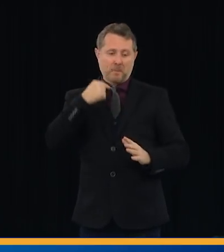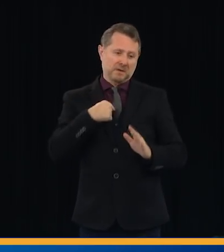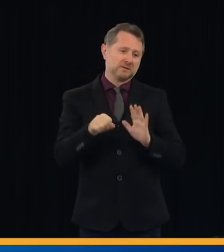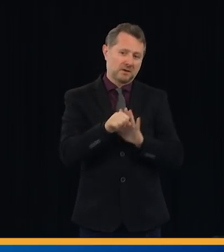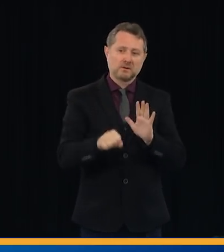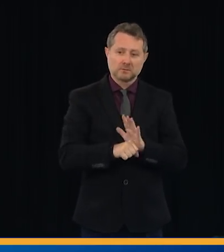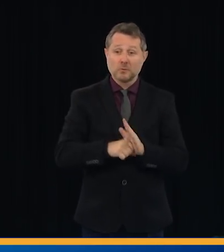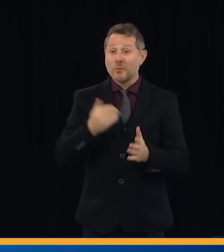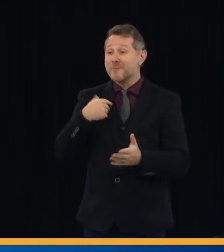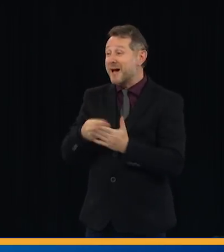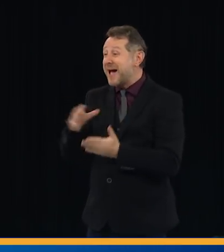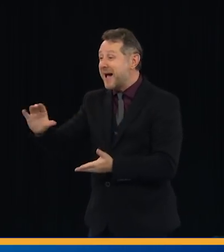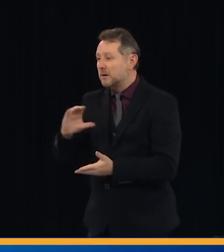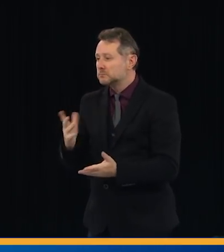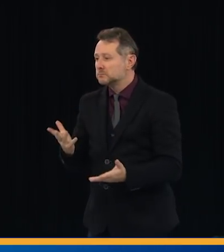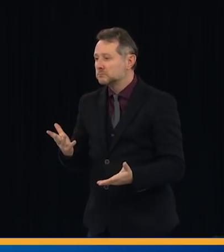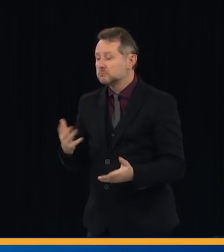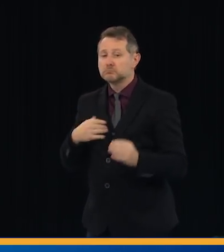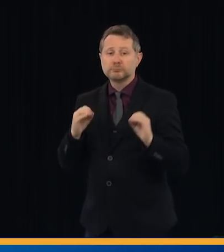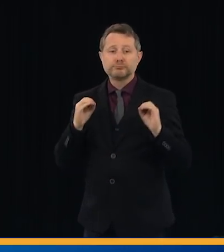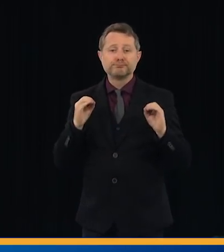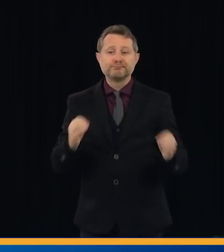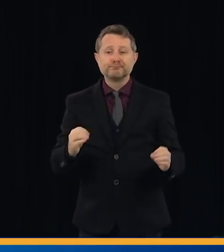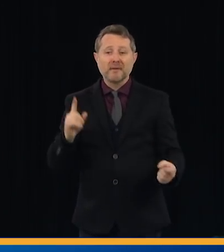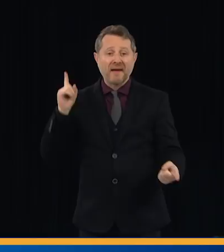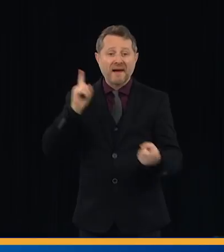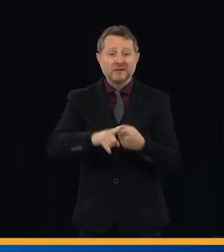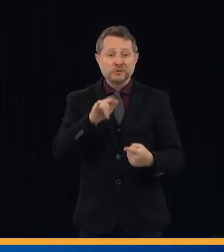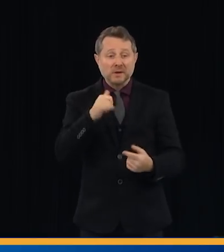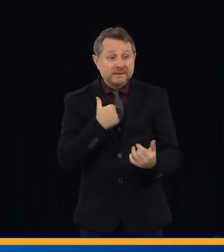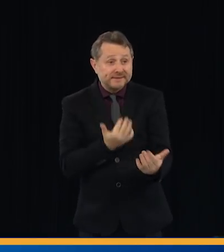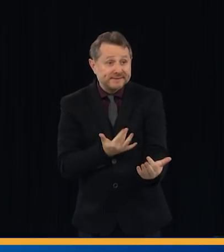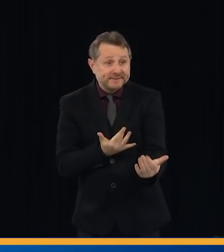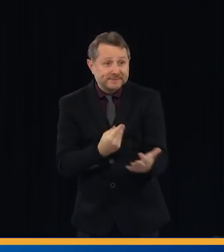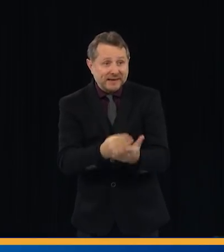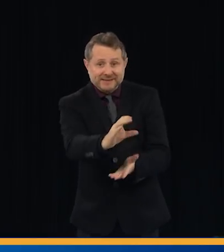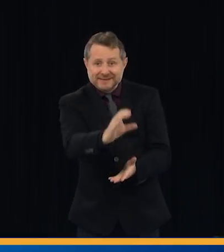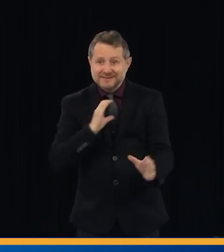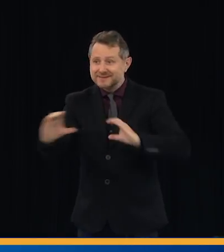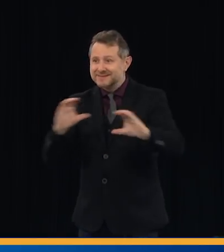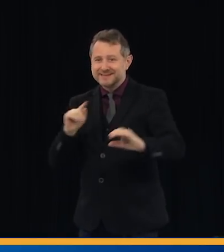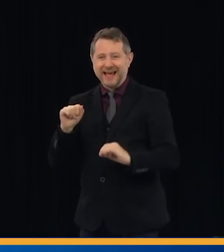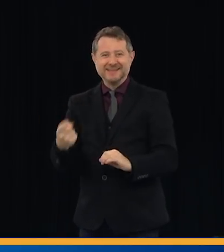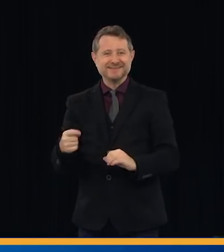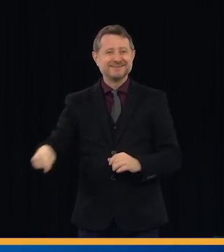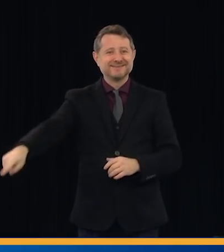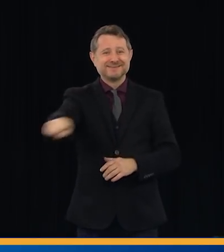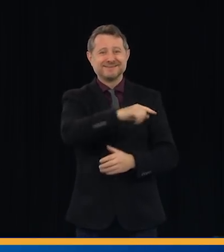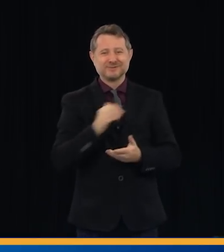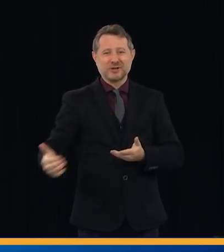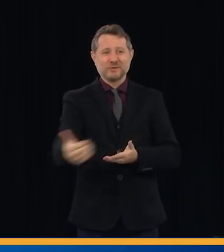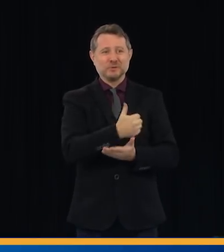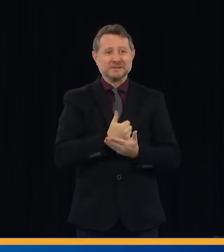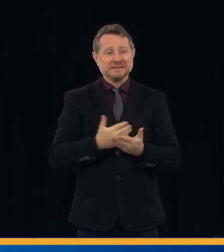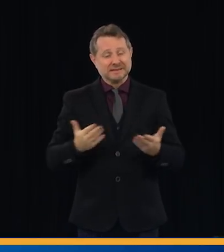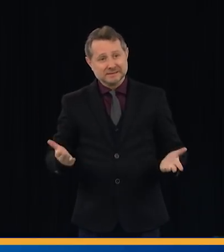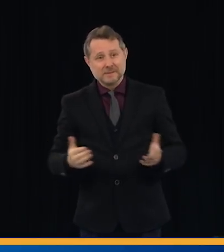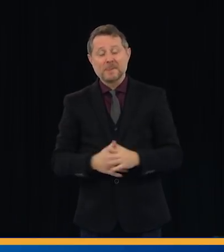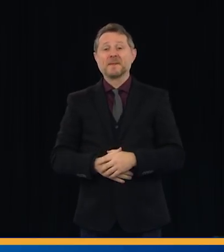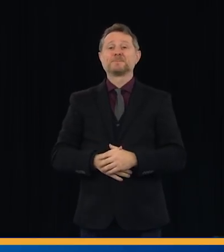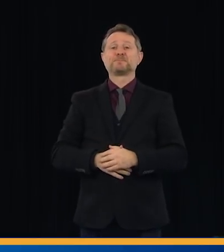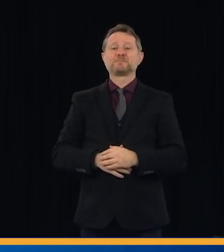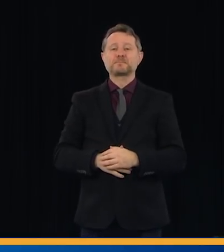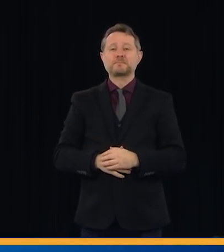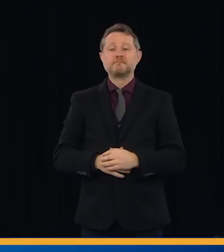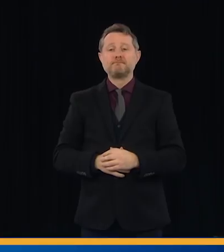revenue coming in until July 15th. This is the increase in the trajectory of the number